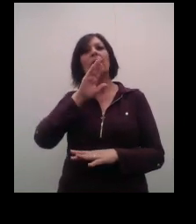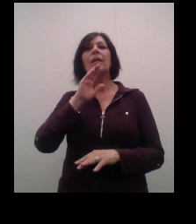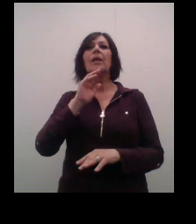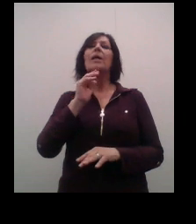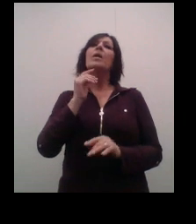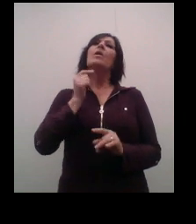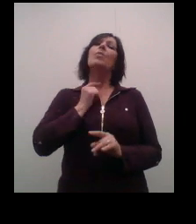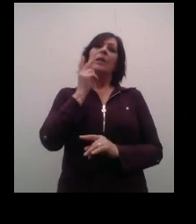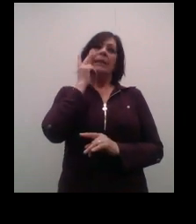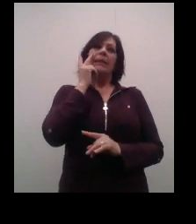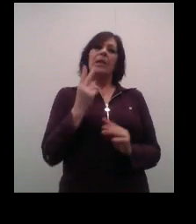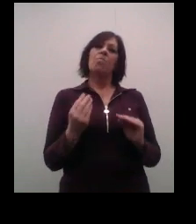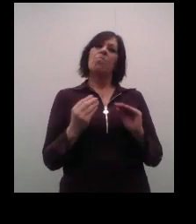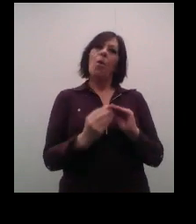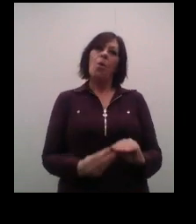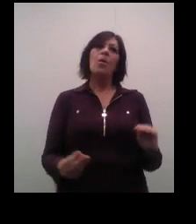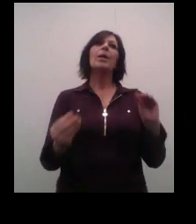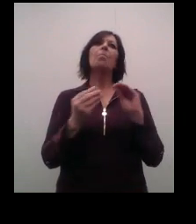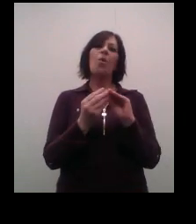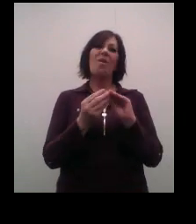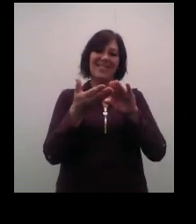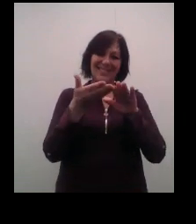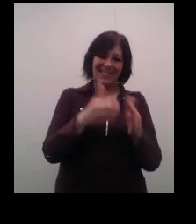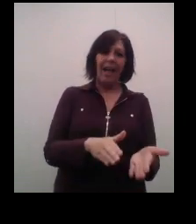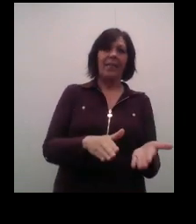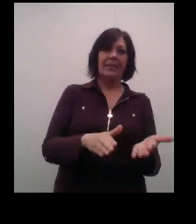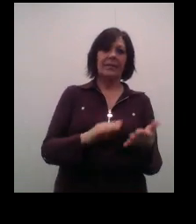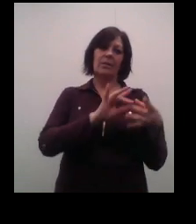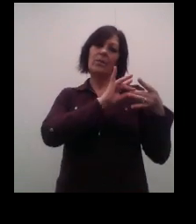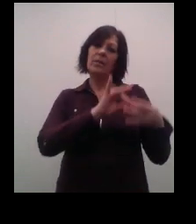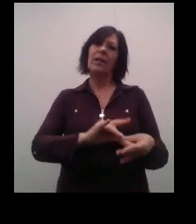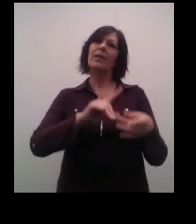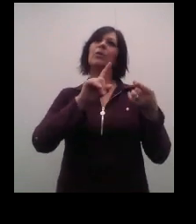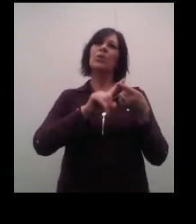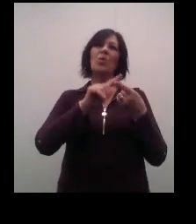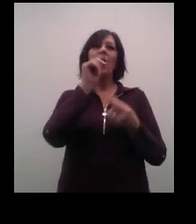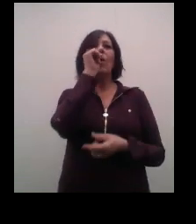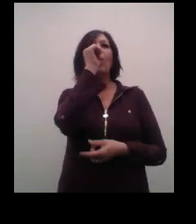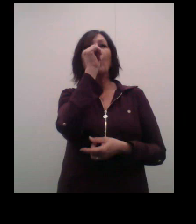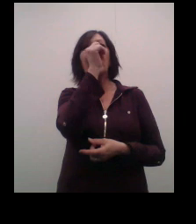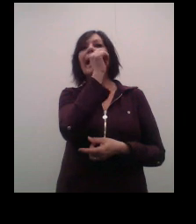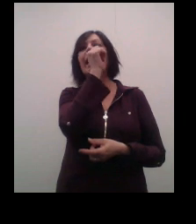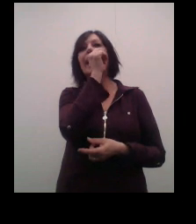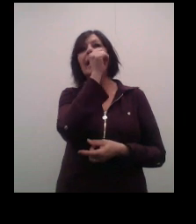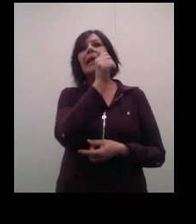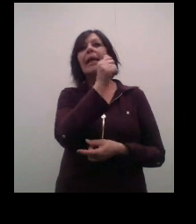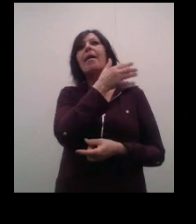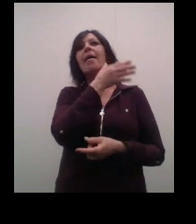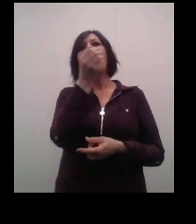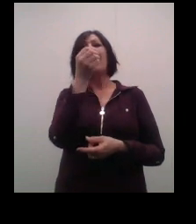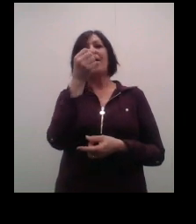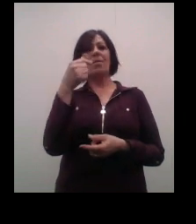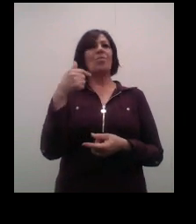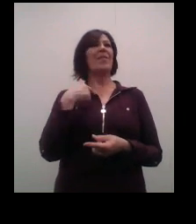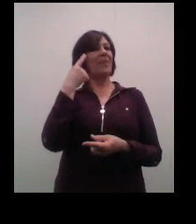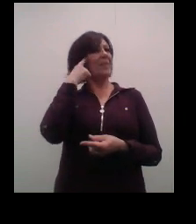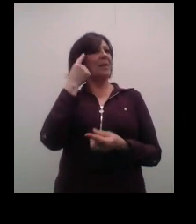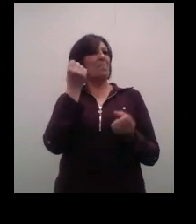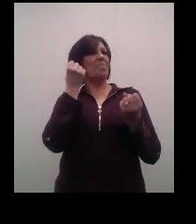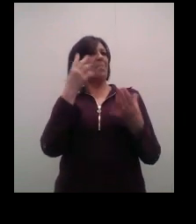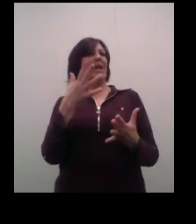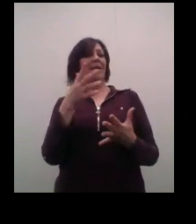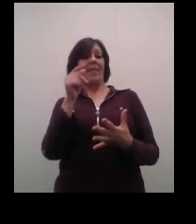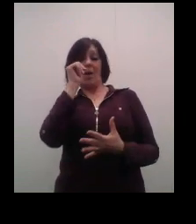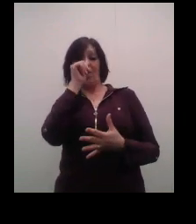seeing more and more deaths that are related to cocaine, and we think that many of those are spiked